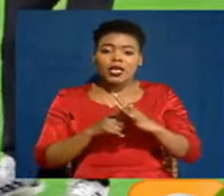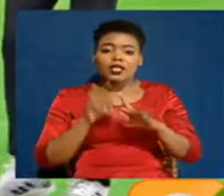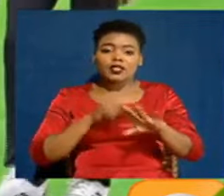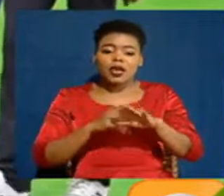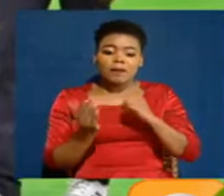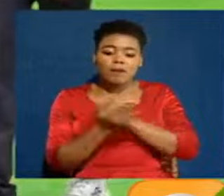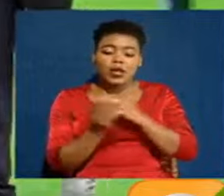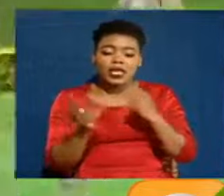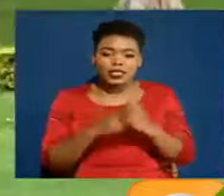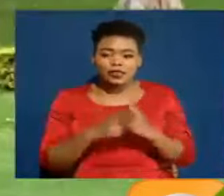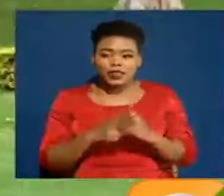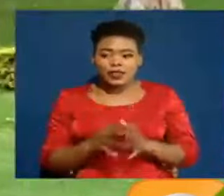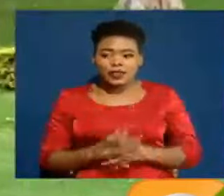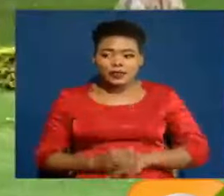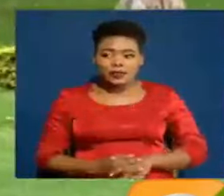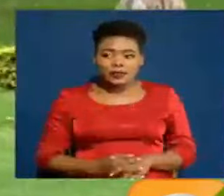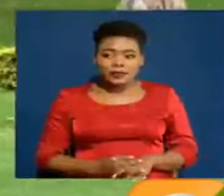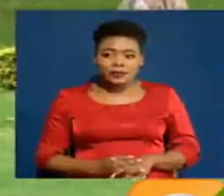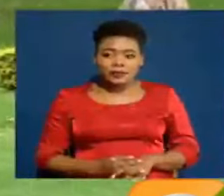1 asubuhi.